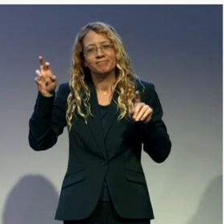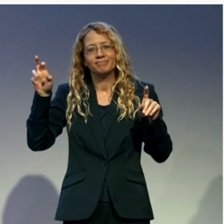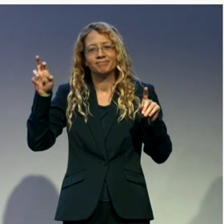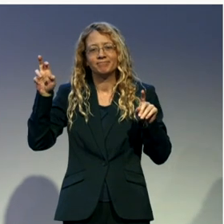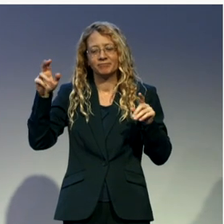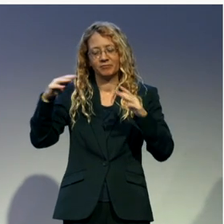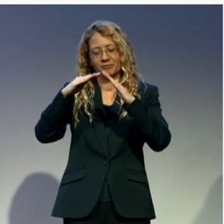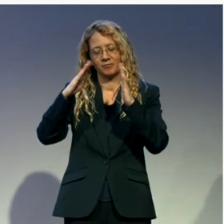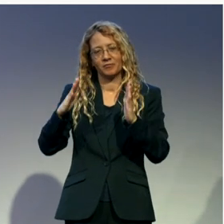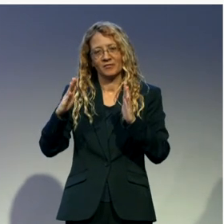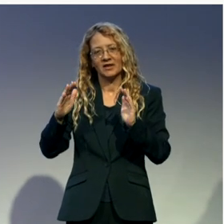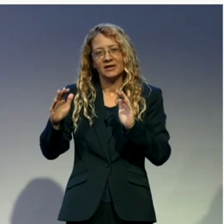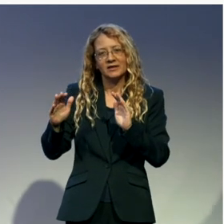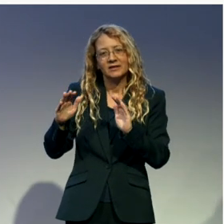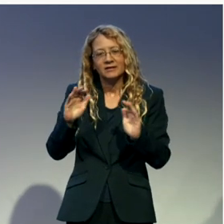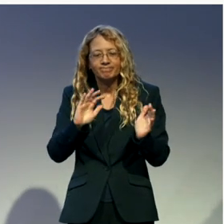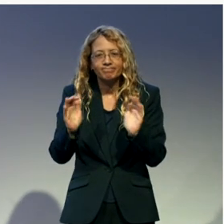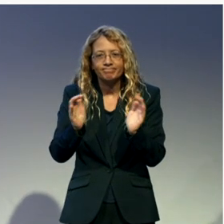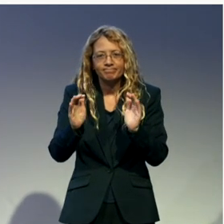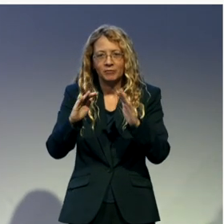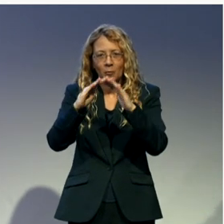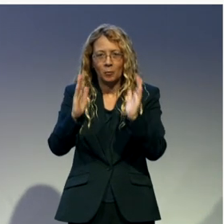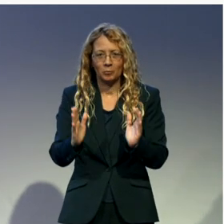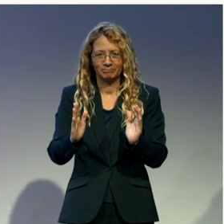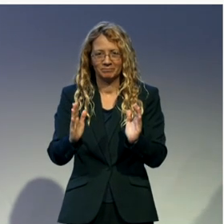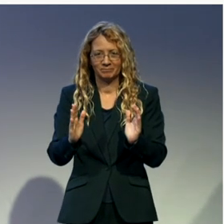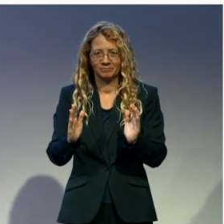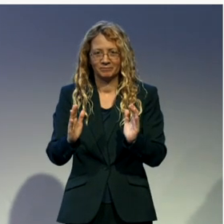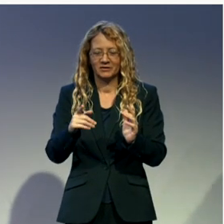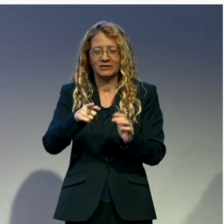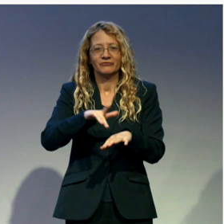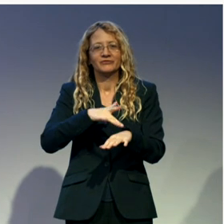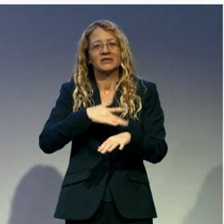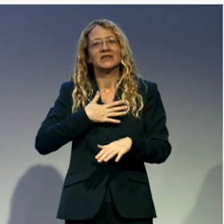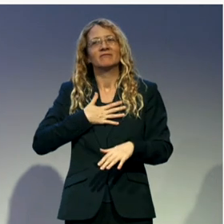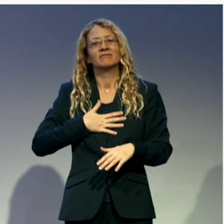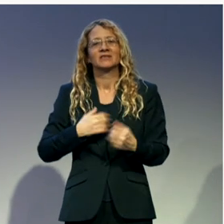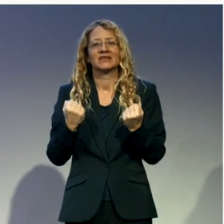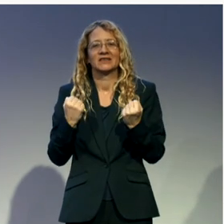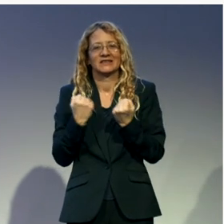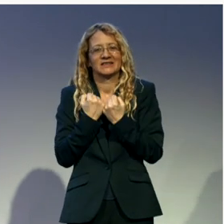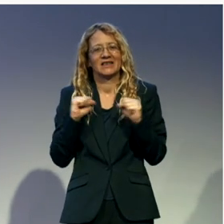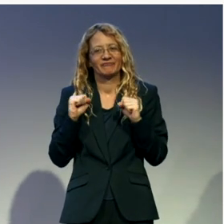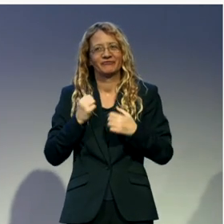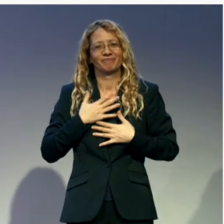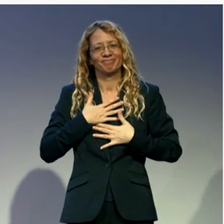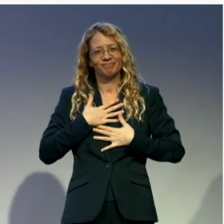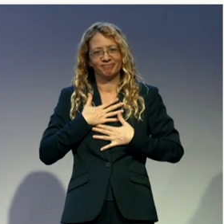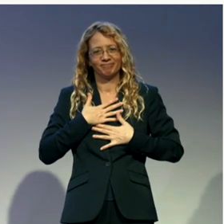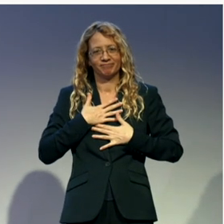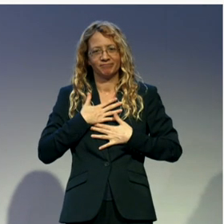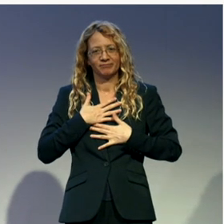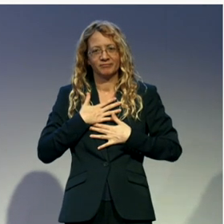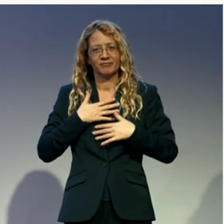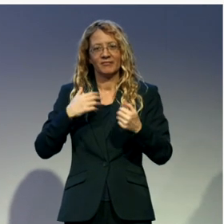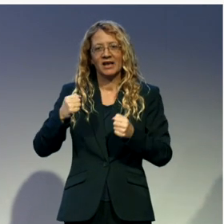again. And you also provide centers, different kinds of centers. I heard family centers and counseling,